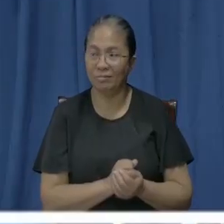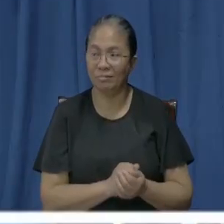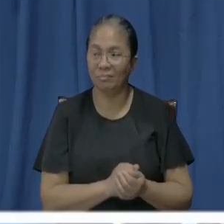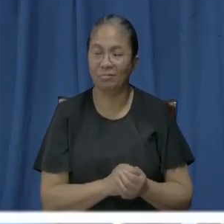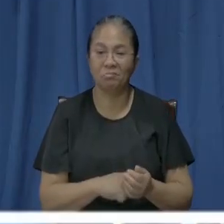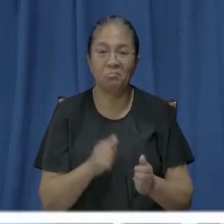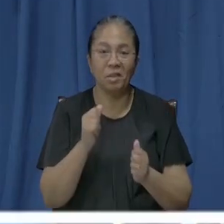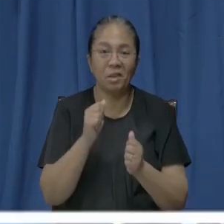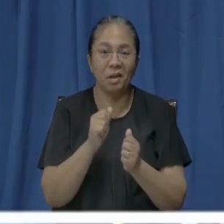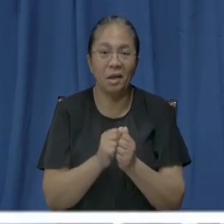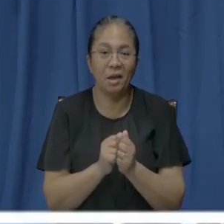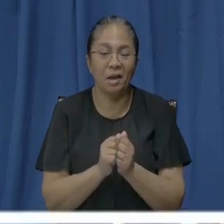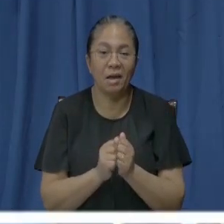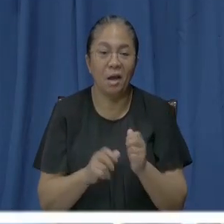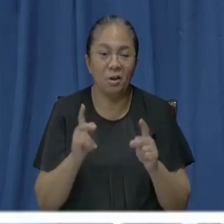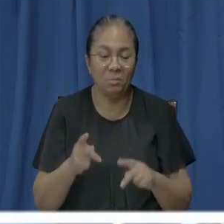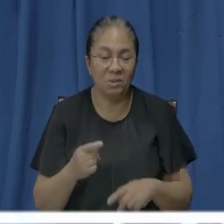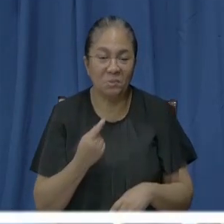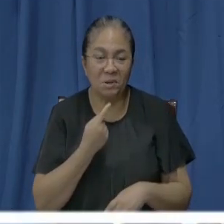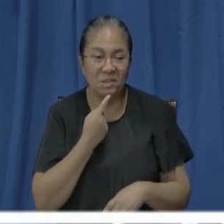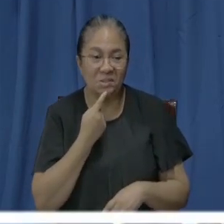Everybody would have enough to say, not so?